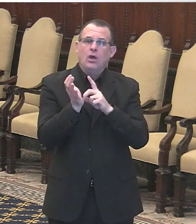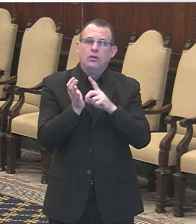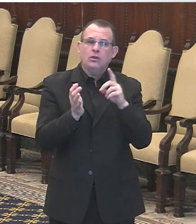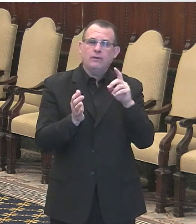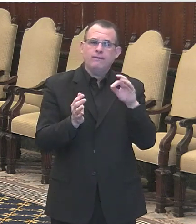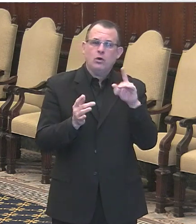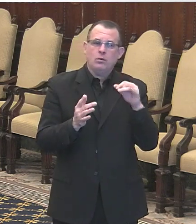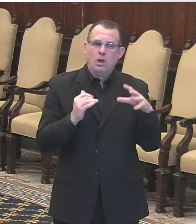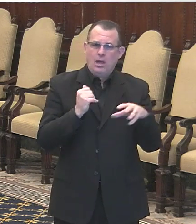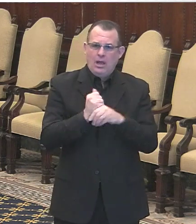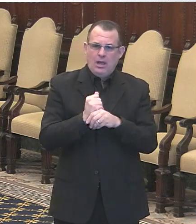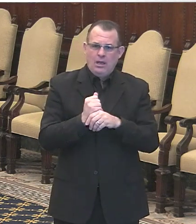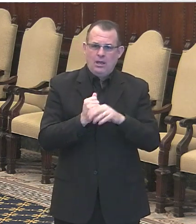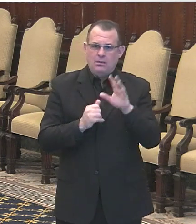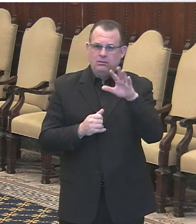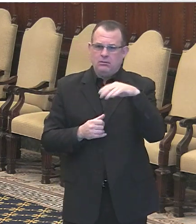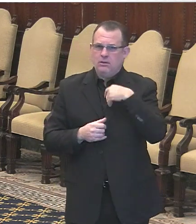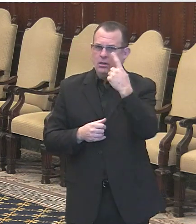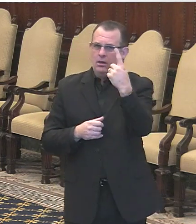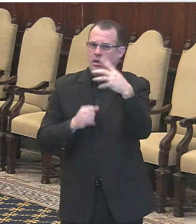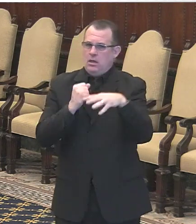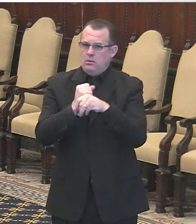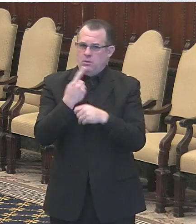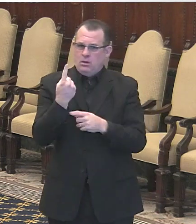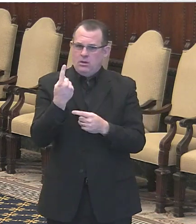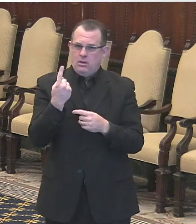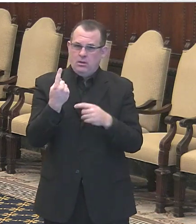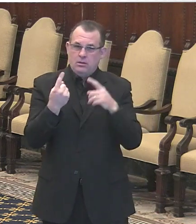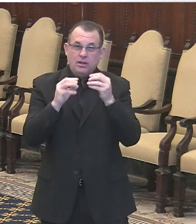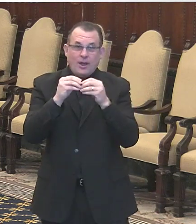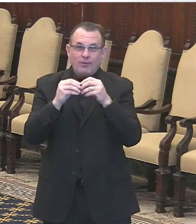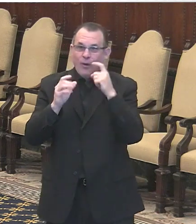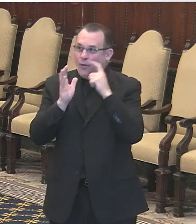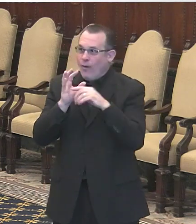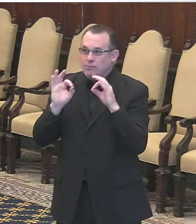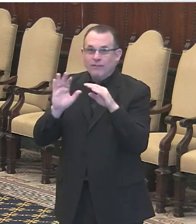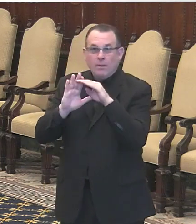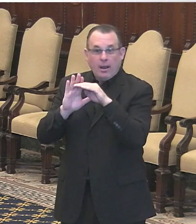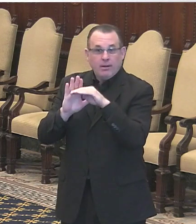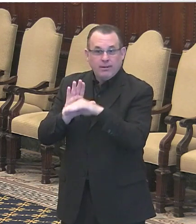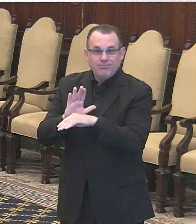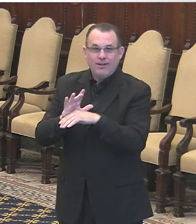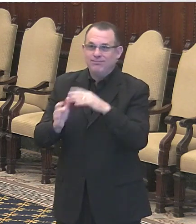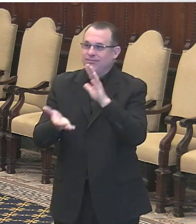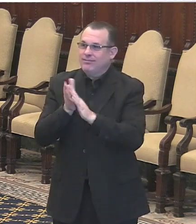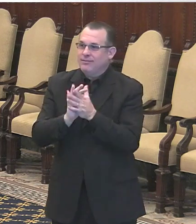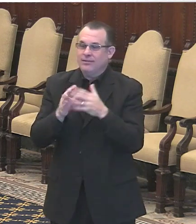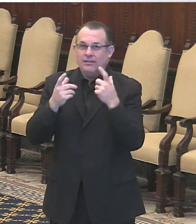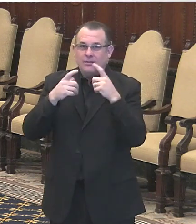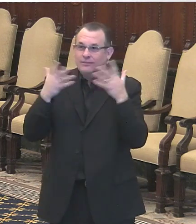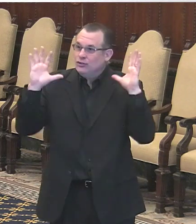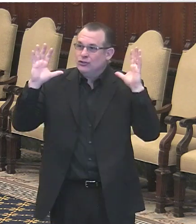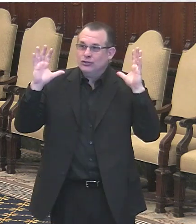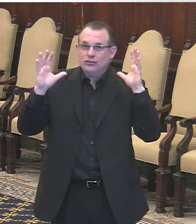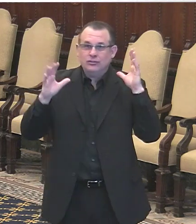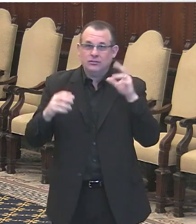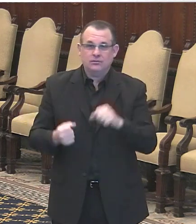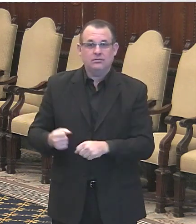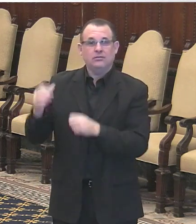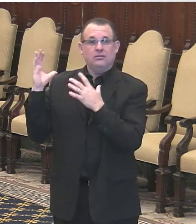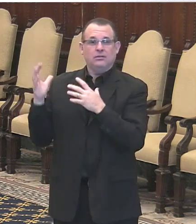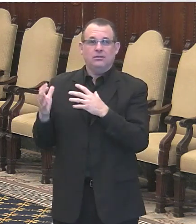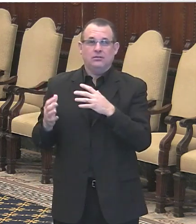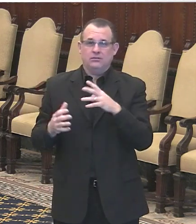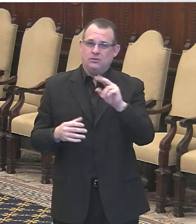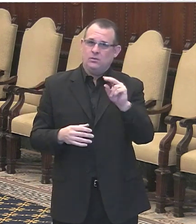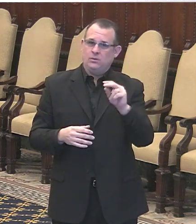that because the number of cases we're having is going down, that we are somehow behind us. The only reason that's going down is because of the social distancing